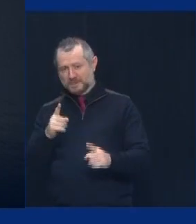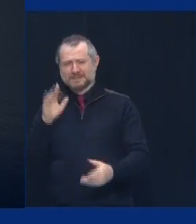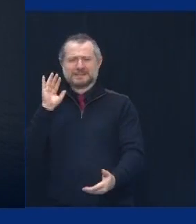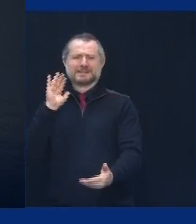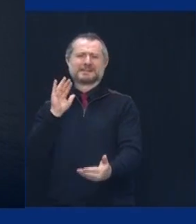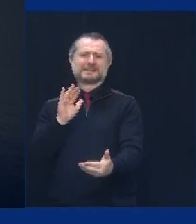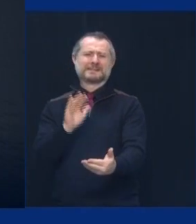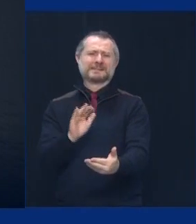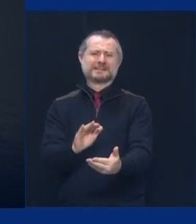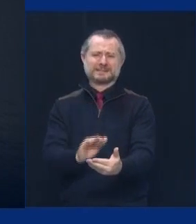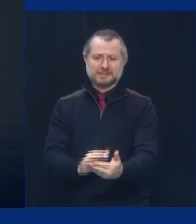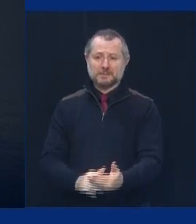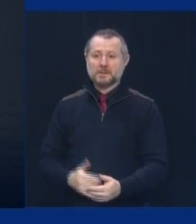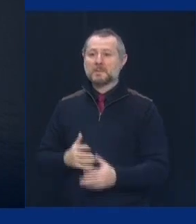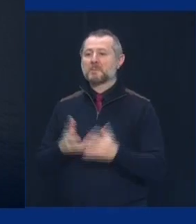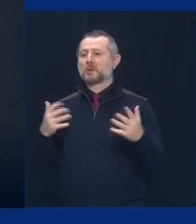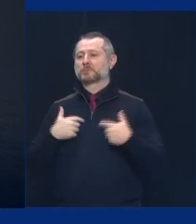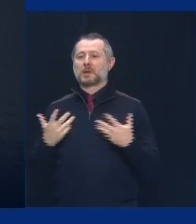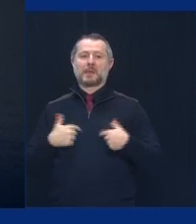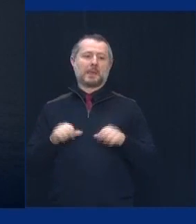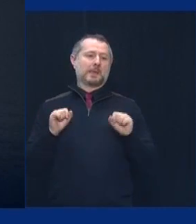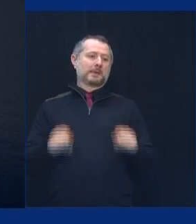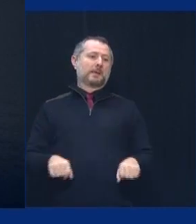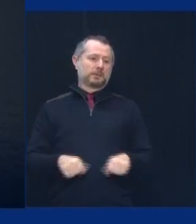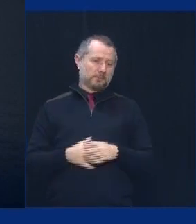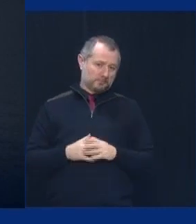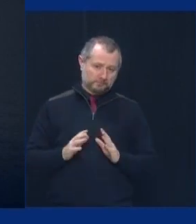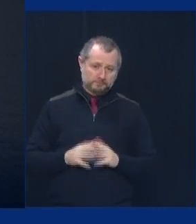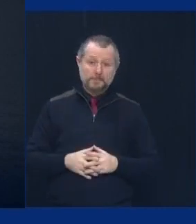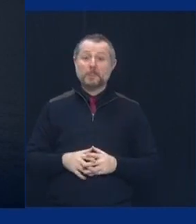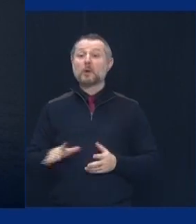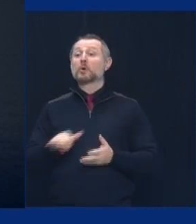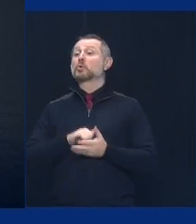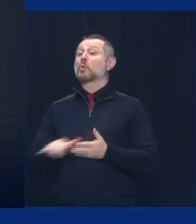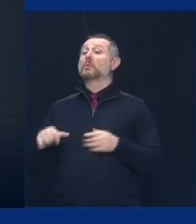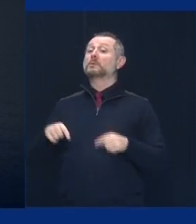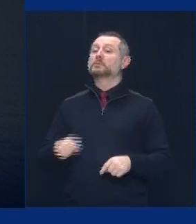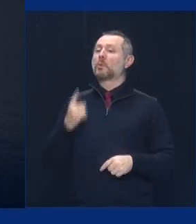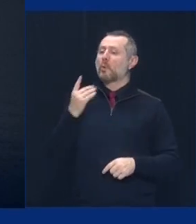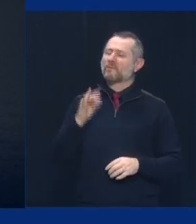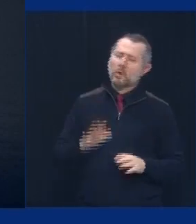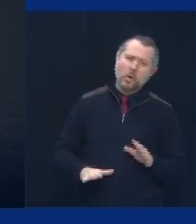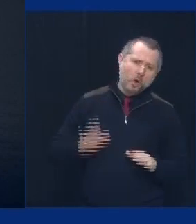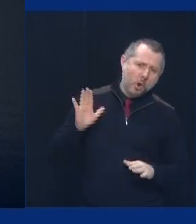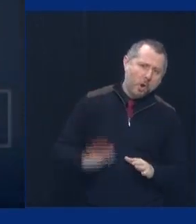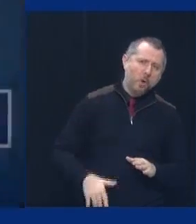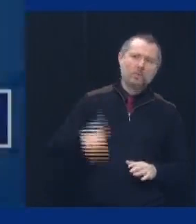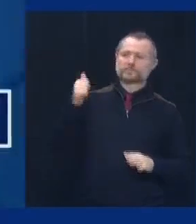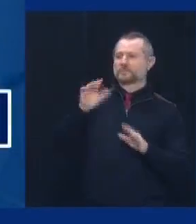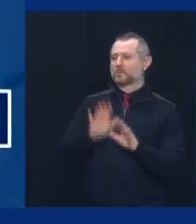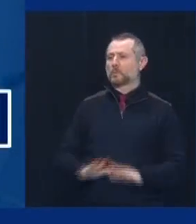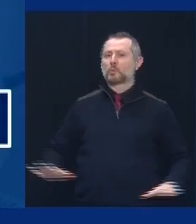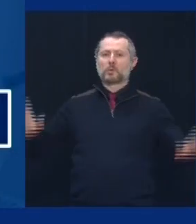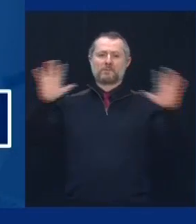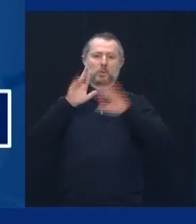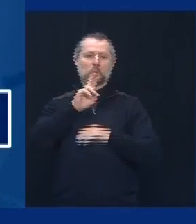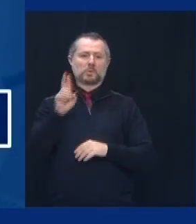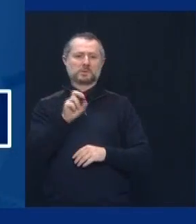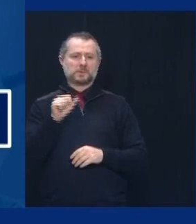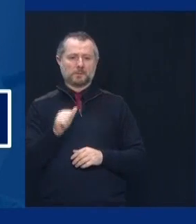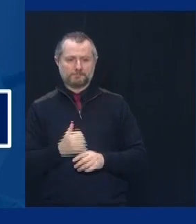as much as you can. And this state has one of the lowest infection rates in the United States of America.